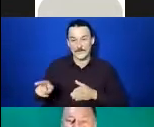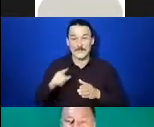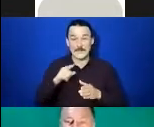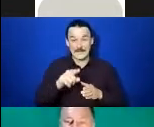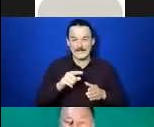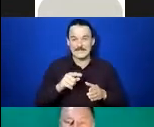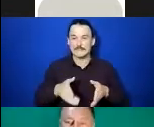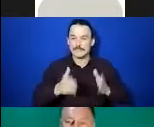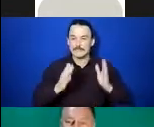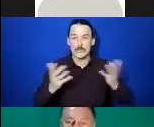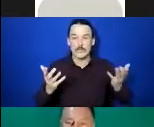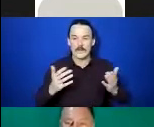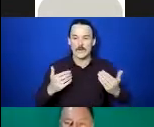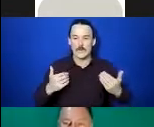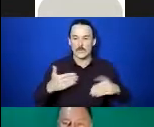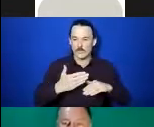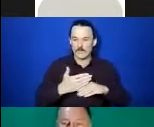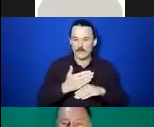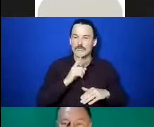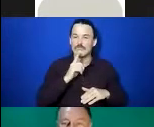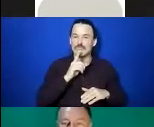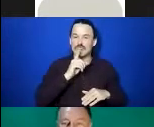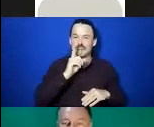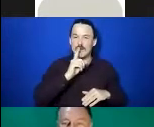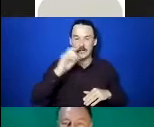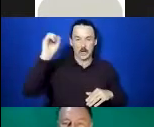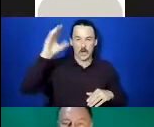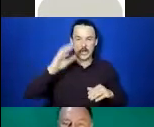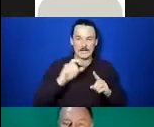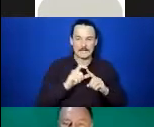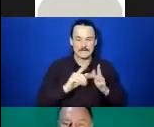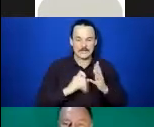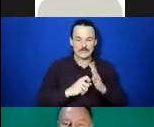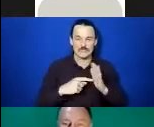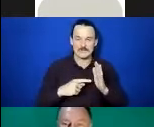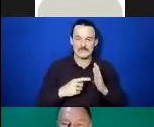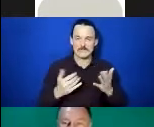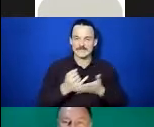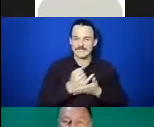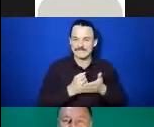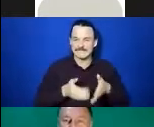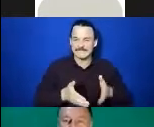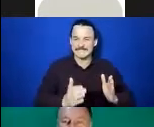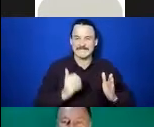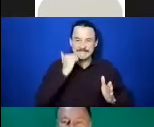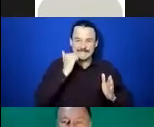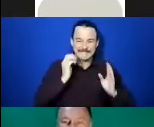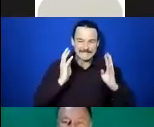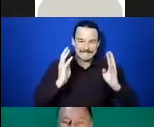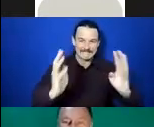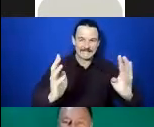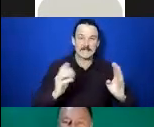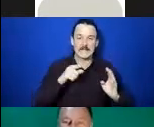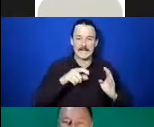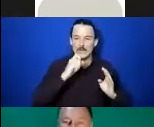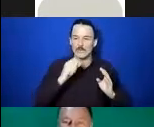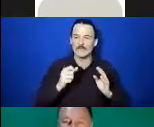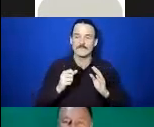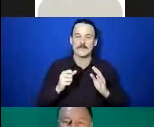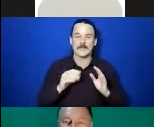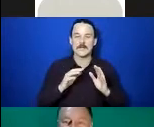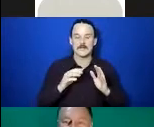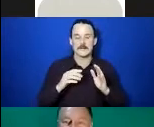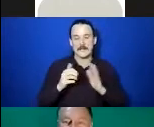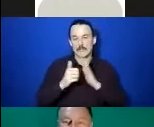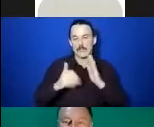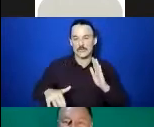well known that Cream would perform illegal abortions for a limited cost. However, Cream was